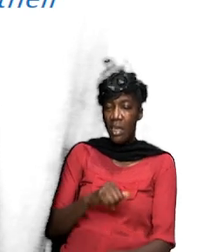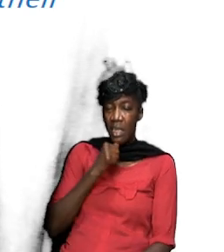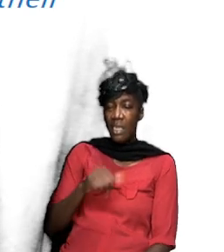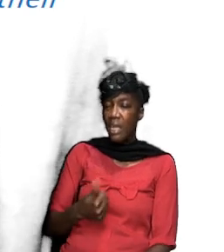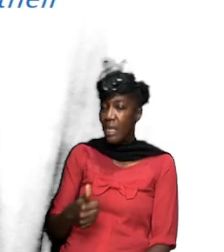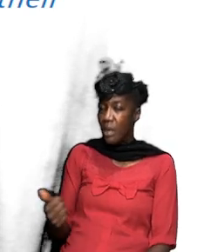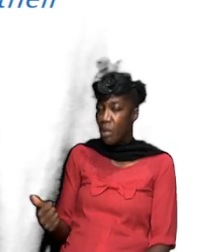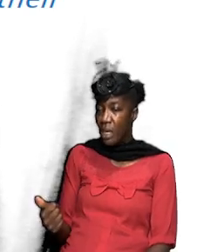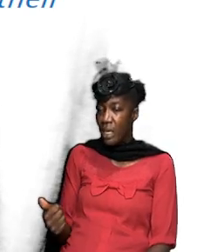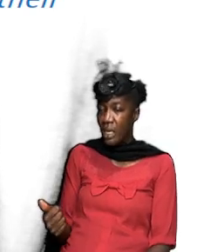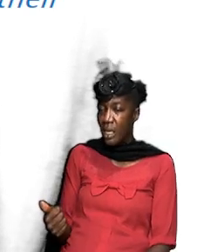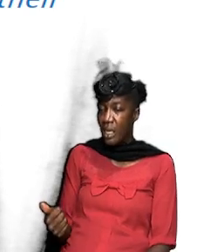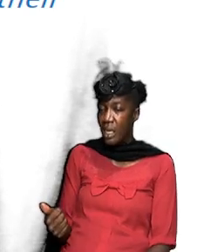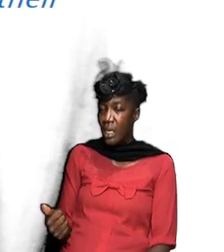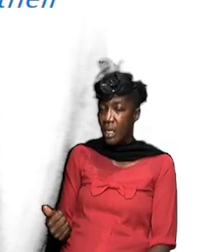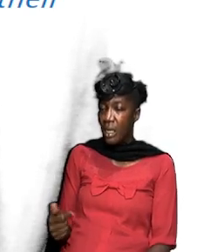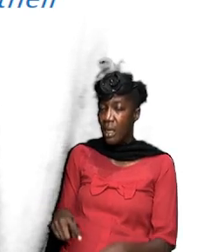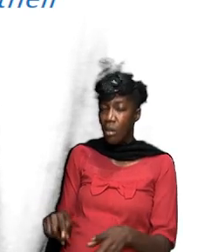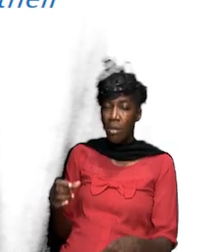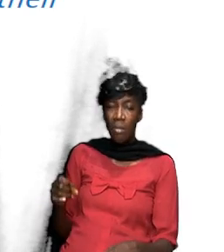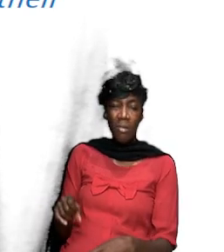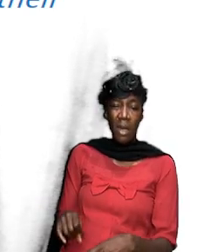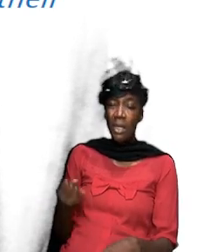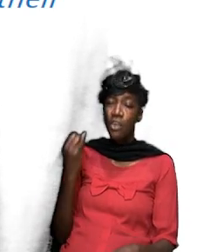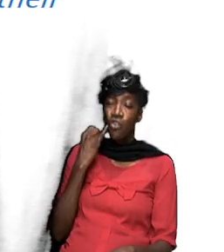anybody other than the Jews is Gentiles.